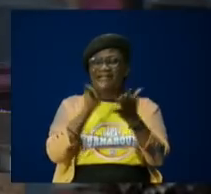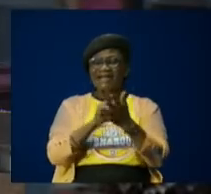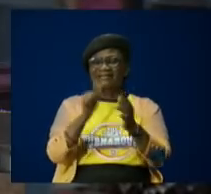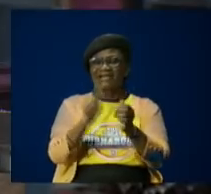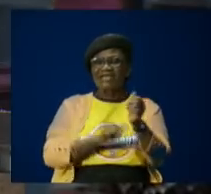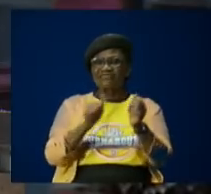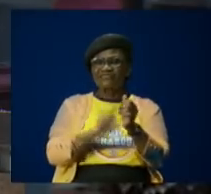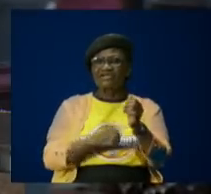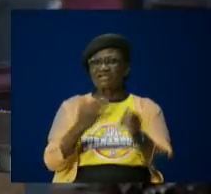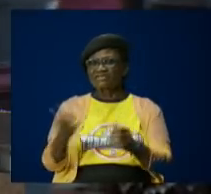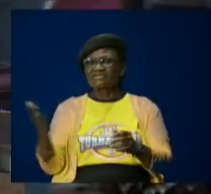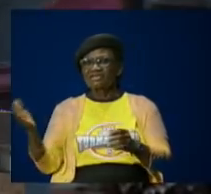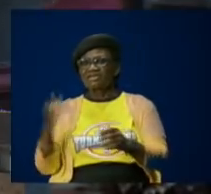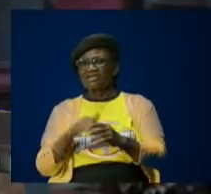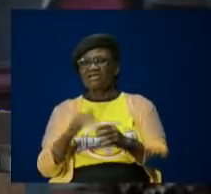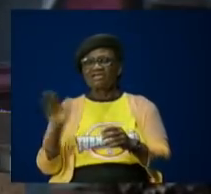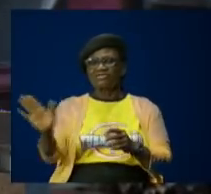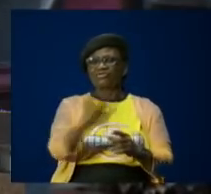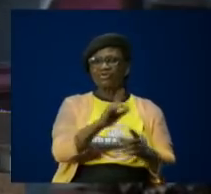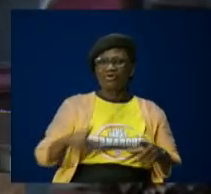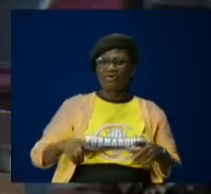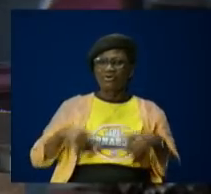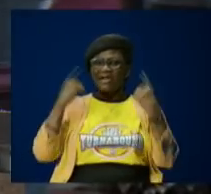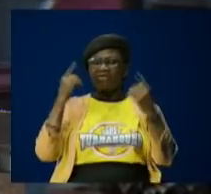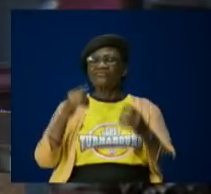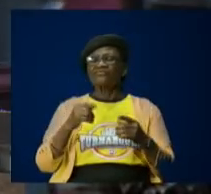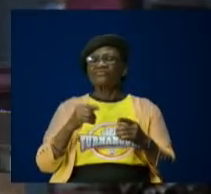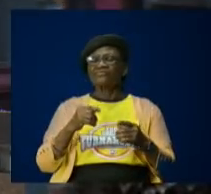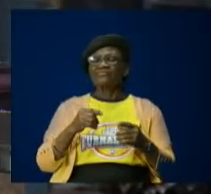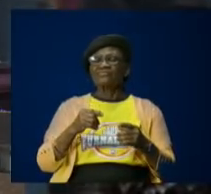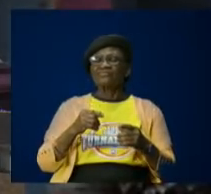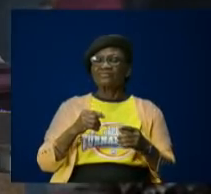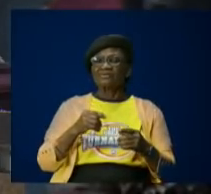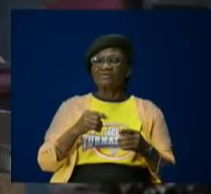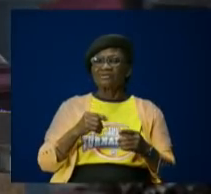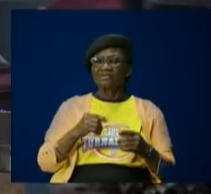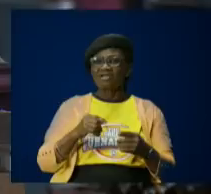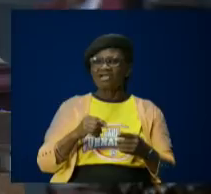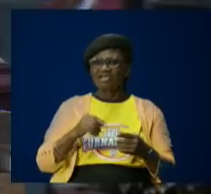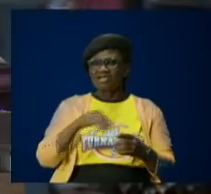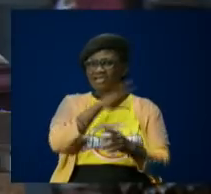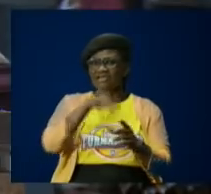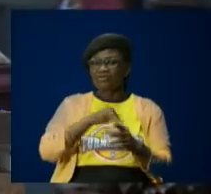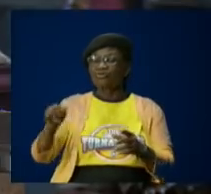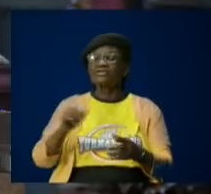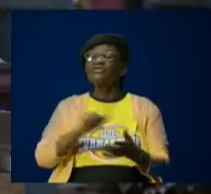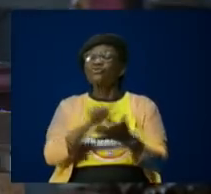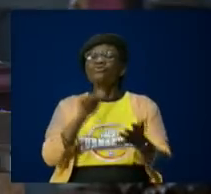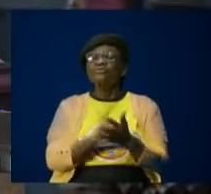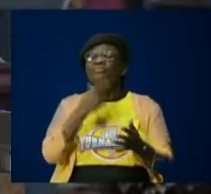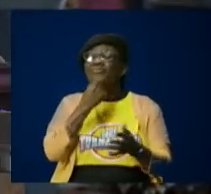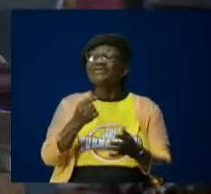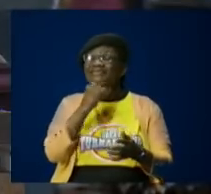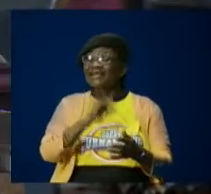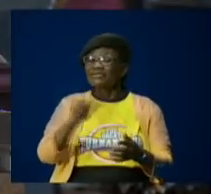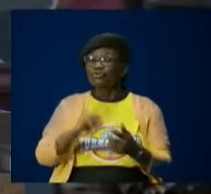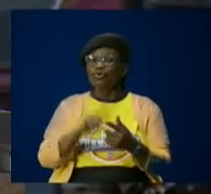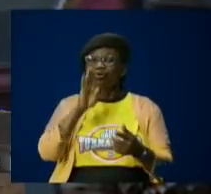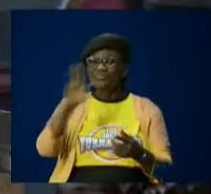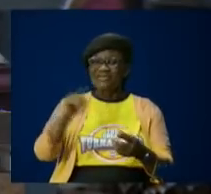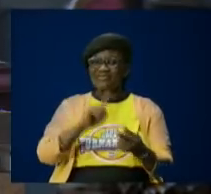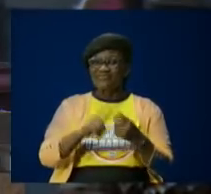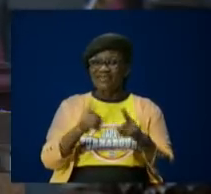life, including those who are pretending to be friends, everything in your life that shouldn't be